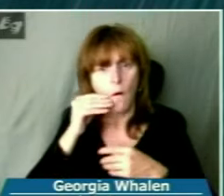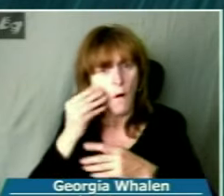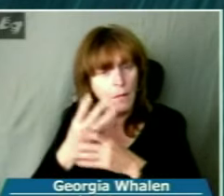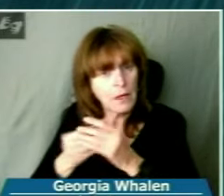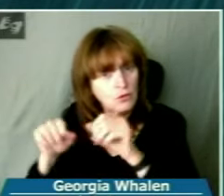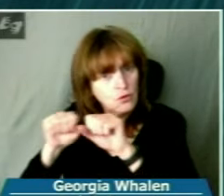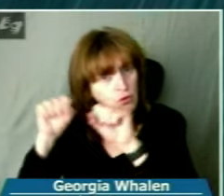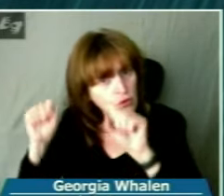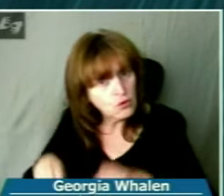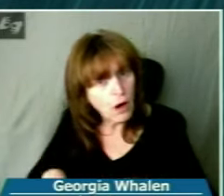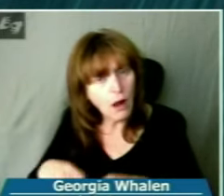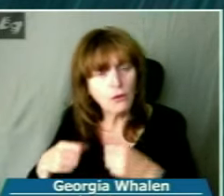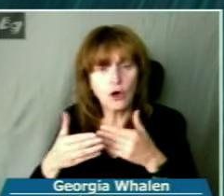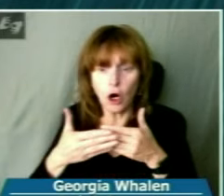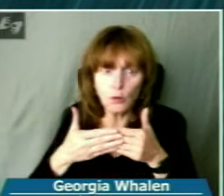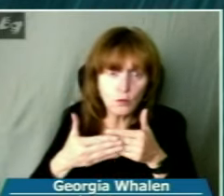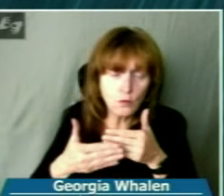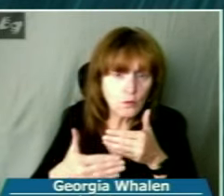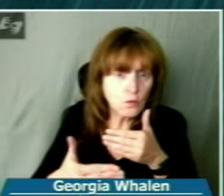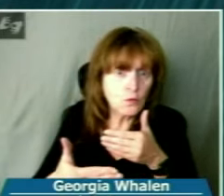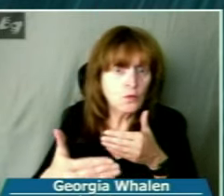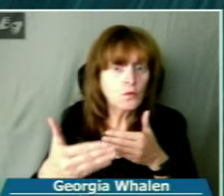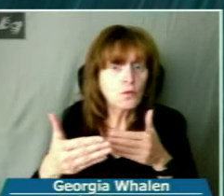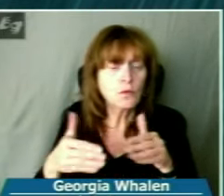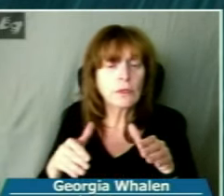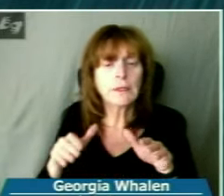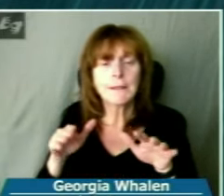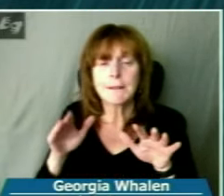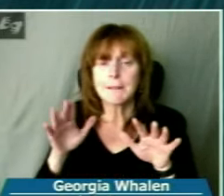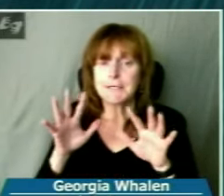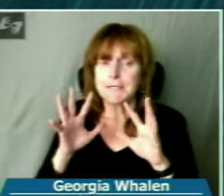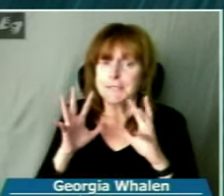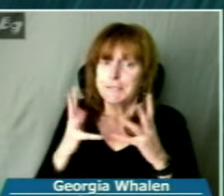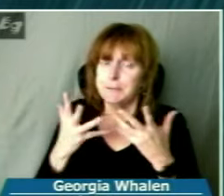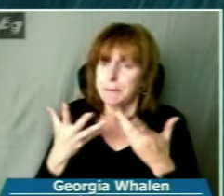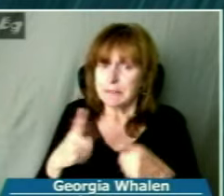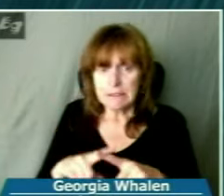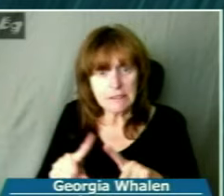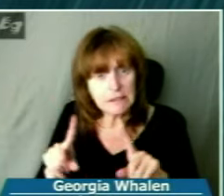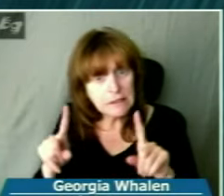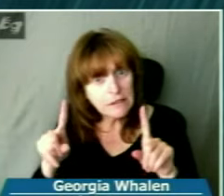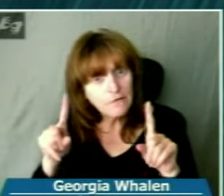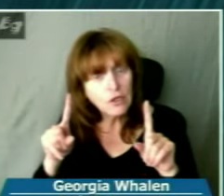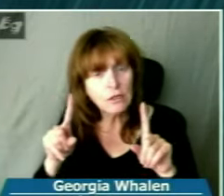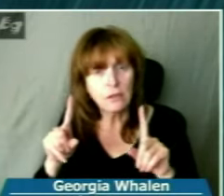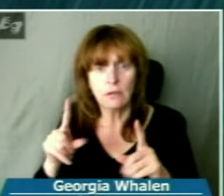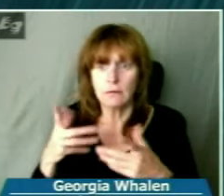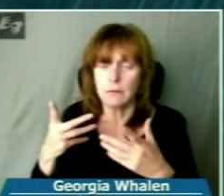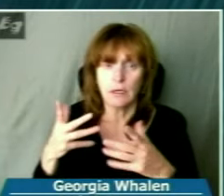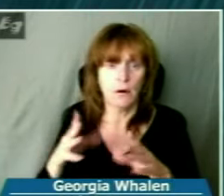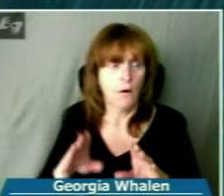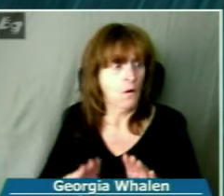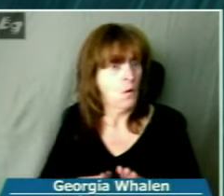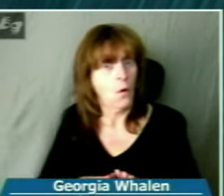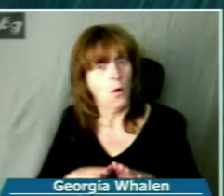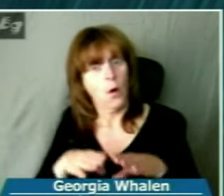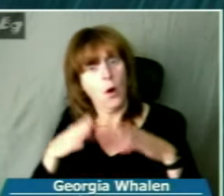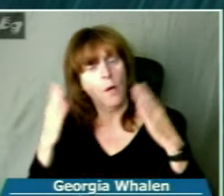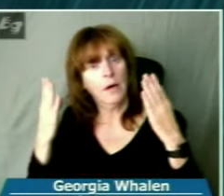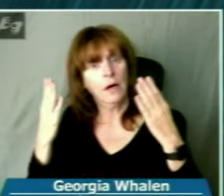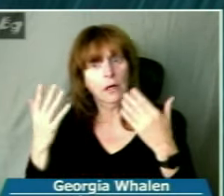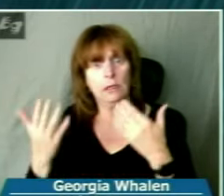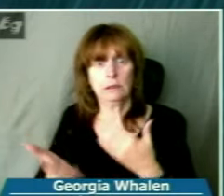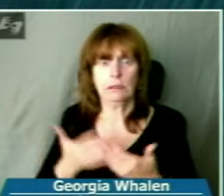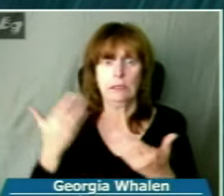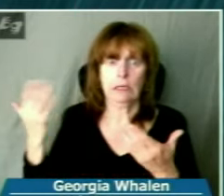city of Hamilton be different through this period of time? Reopening is not just about opening up a center that was closed or turning a